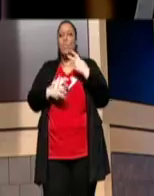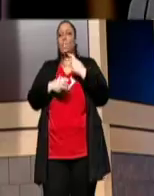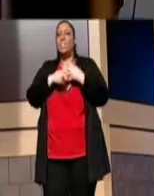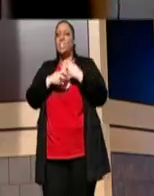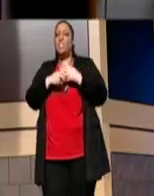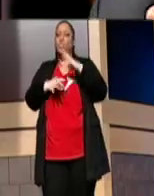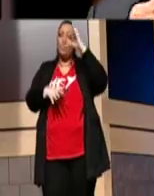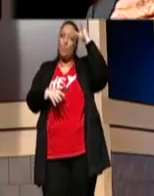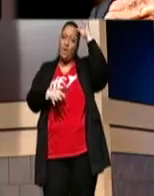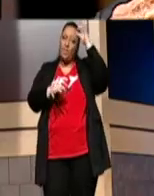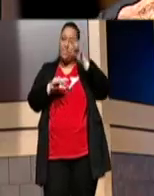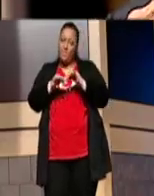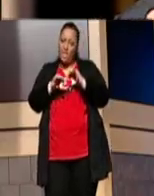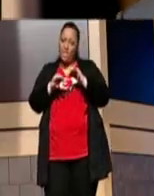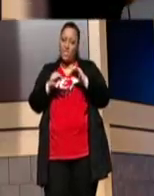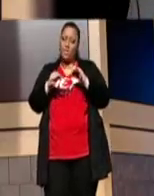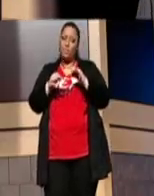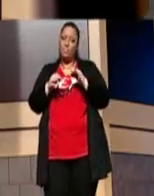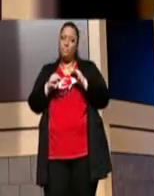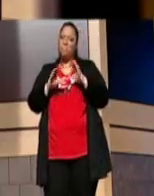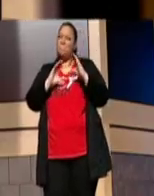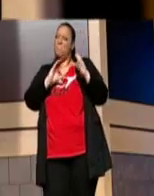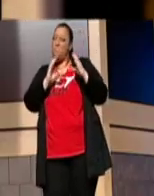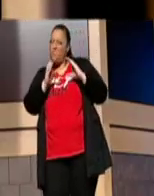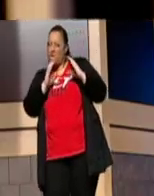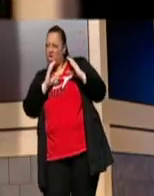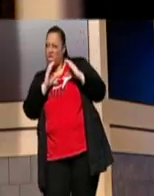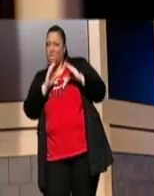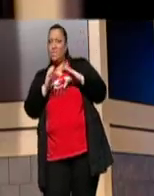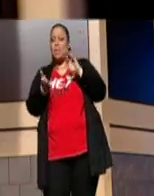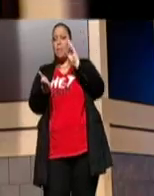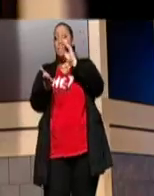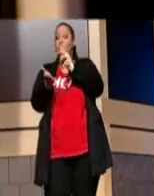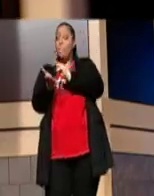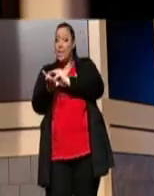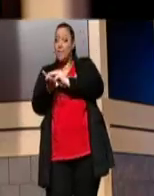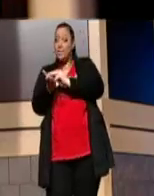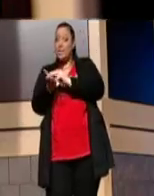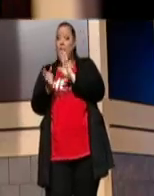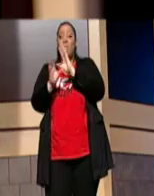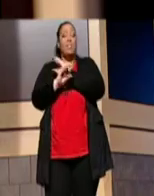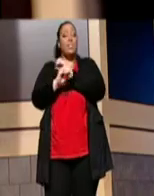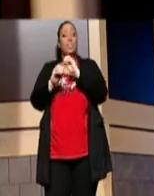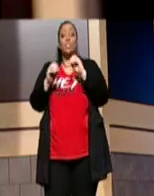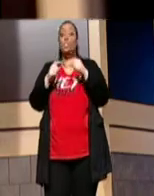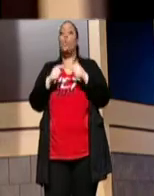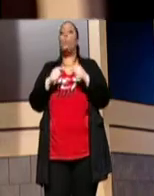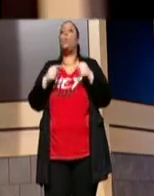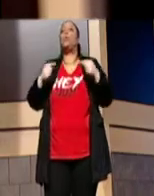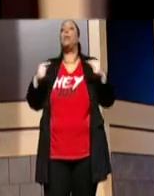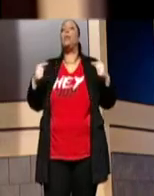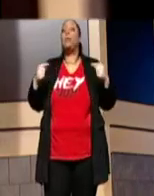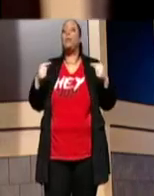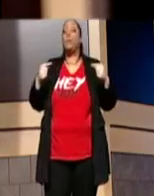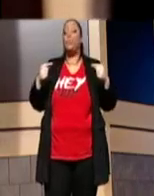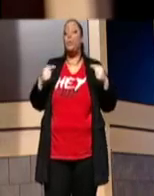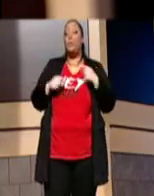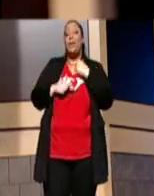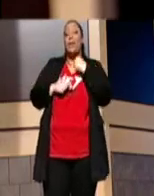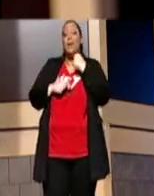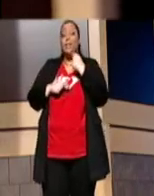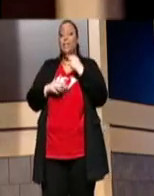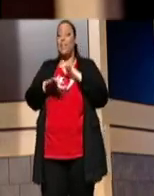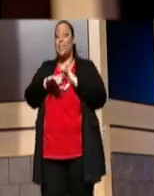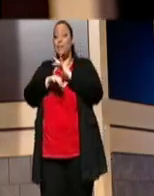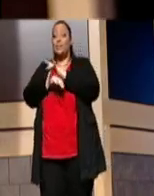faith versus medicine. And they showed me there is no incongruity. I said this earlier. I